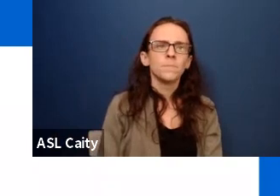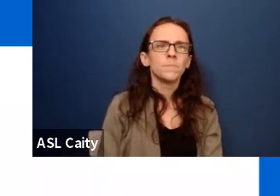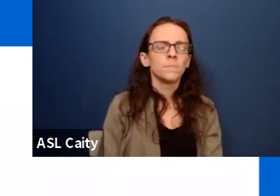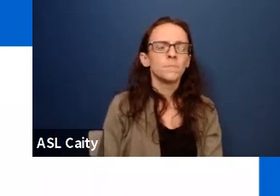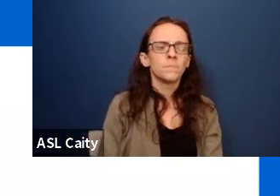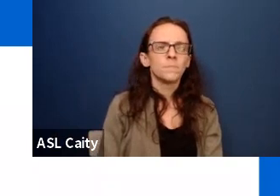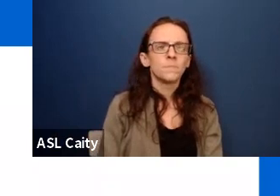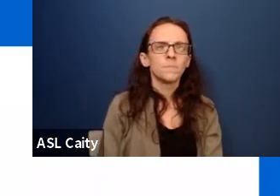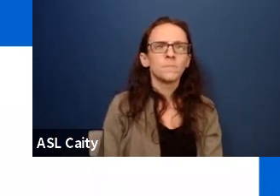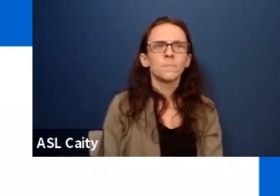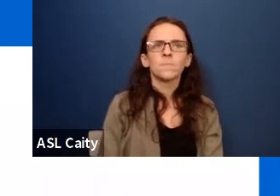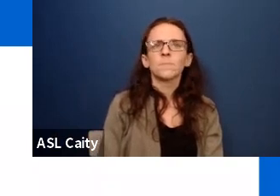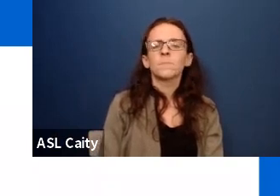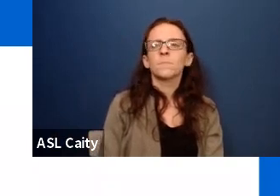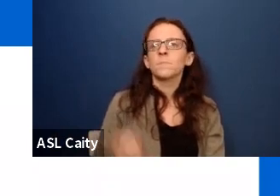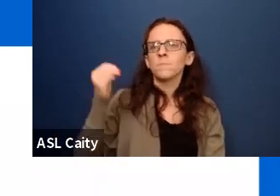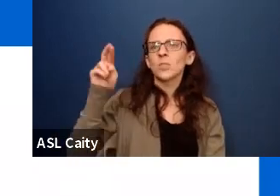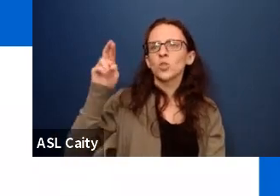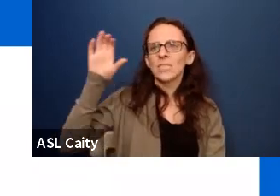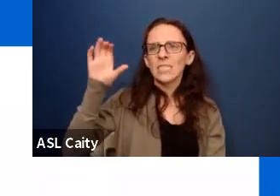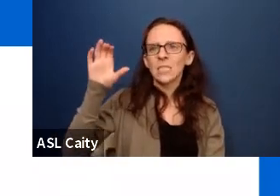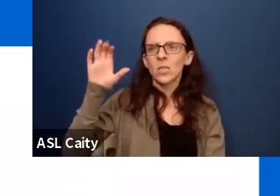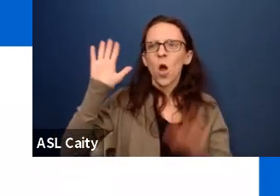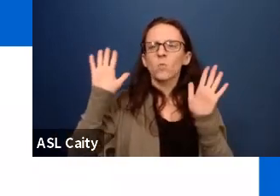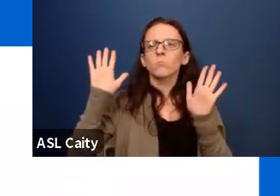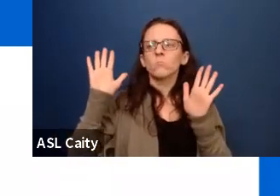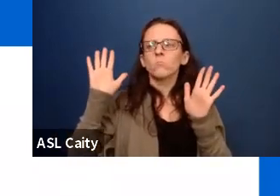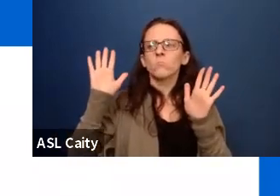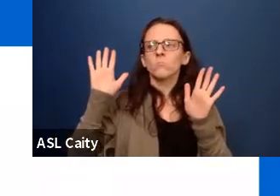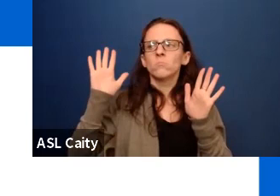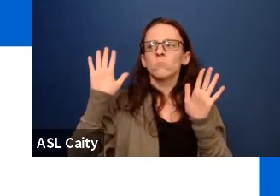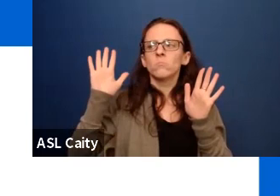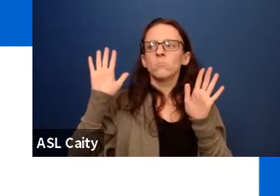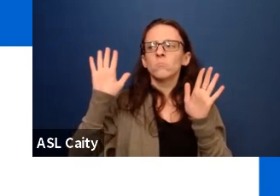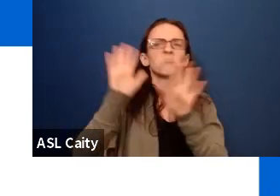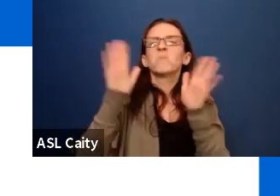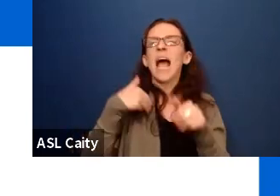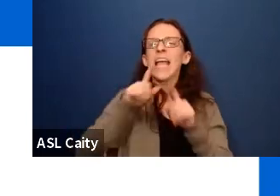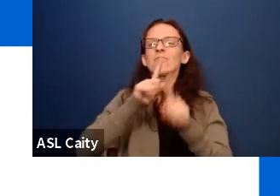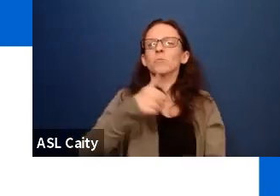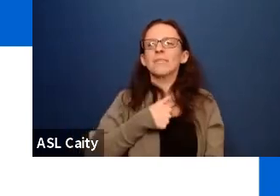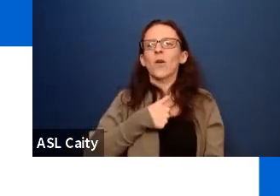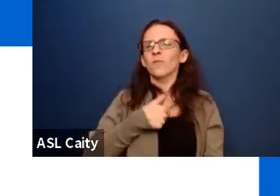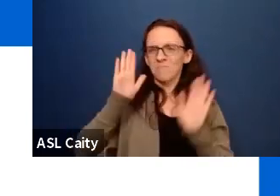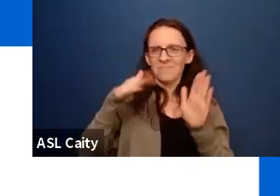So, oops. Okay, no, I've picked up my own answer here. Thank you.